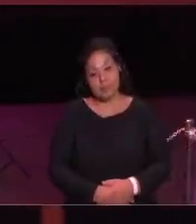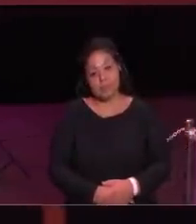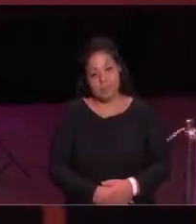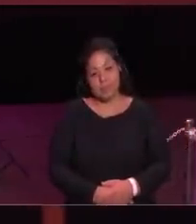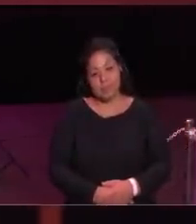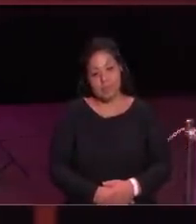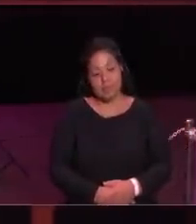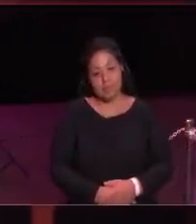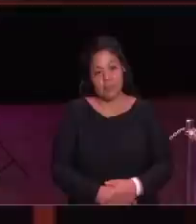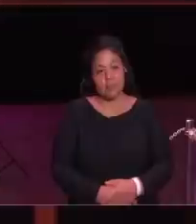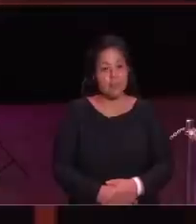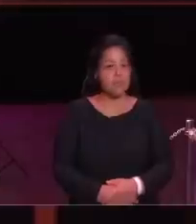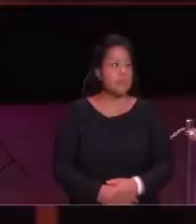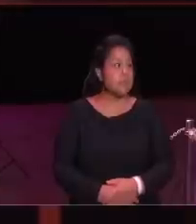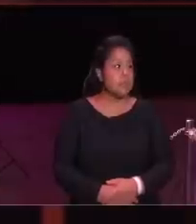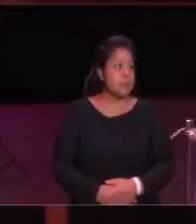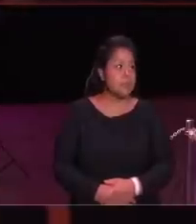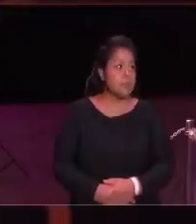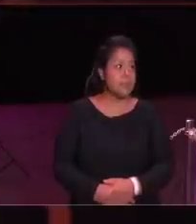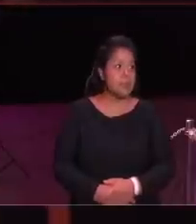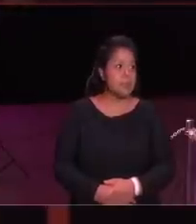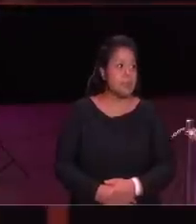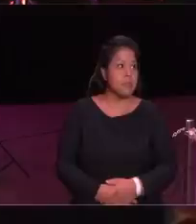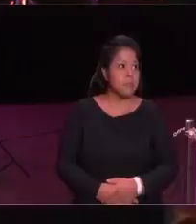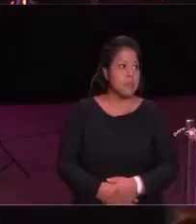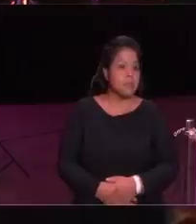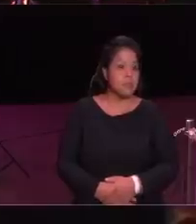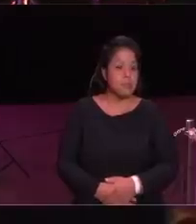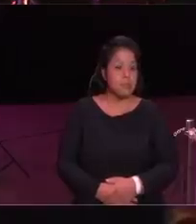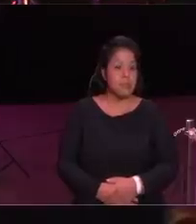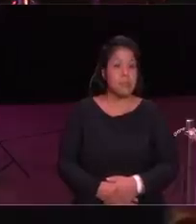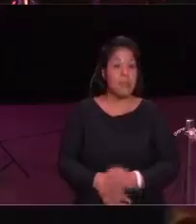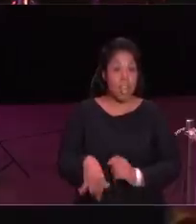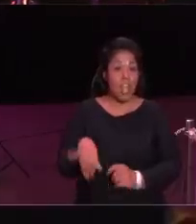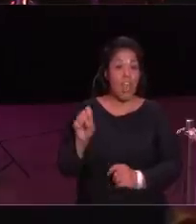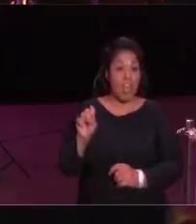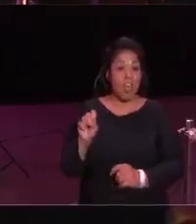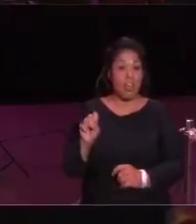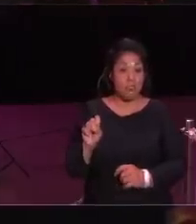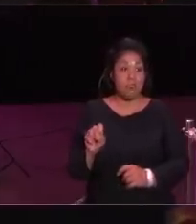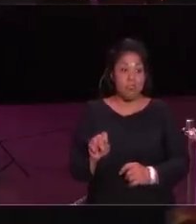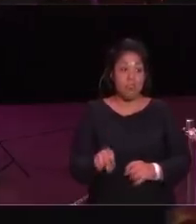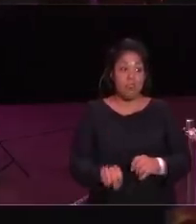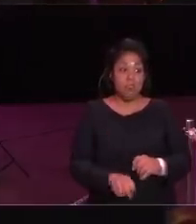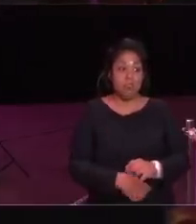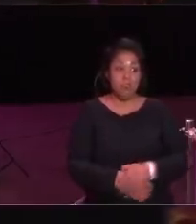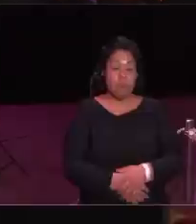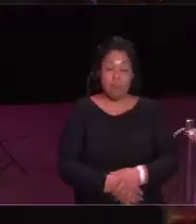Yes, yes, yes, yes.